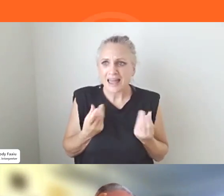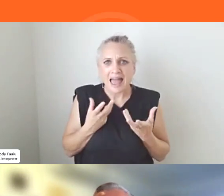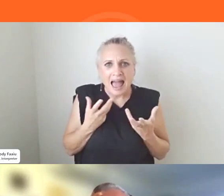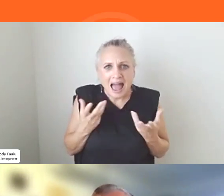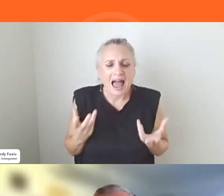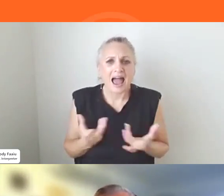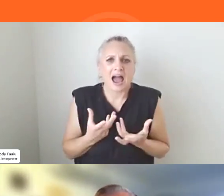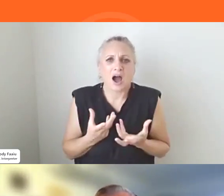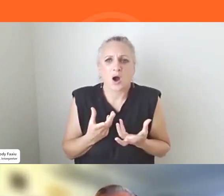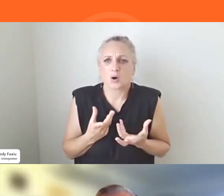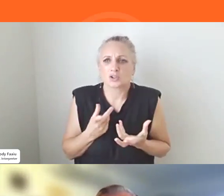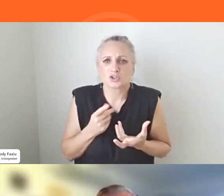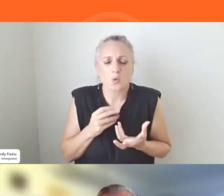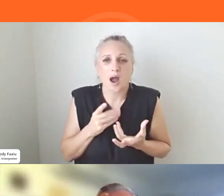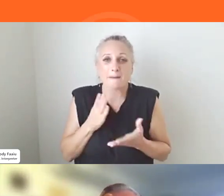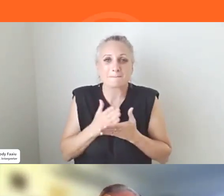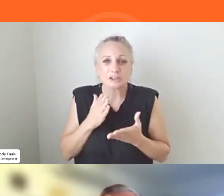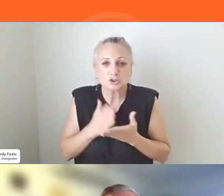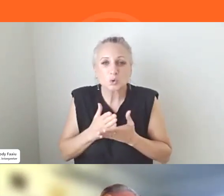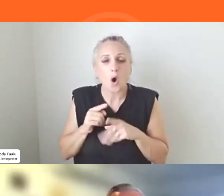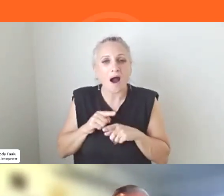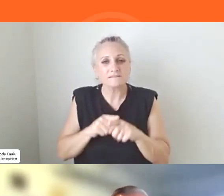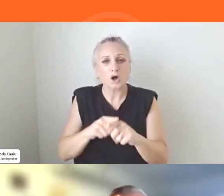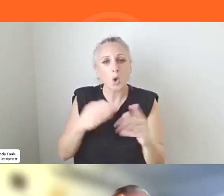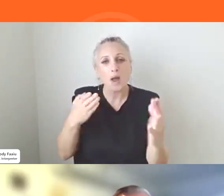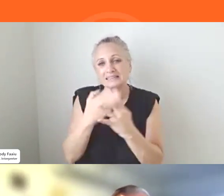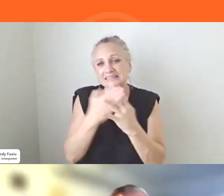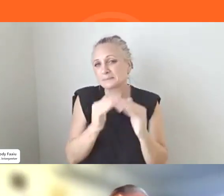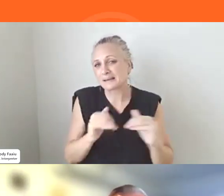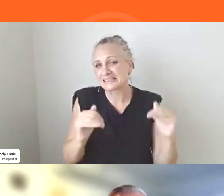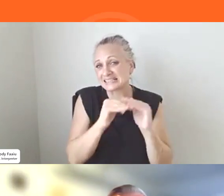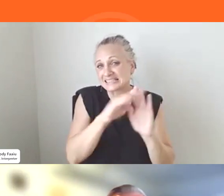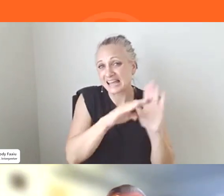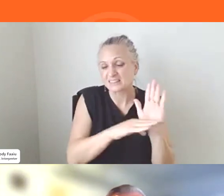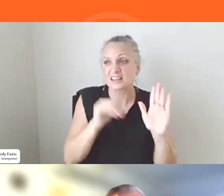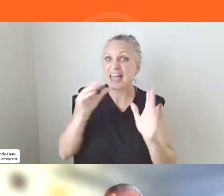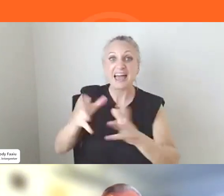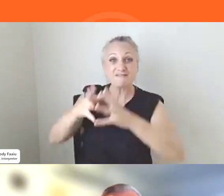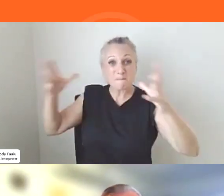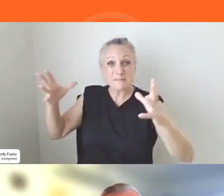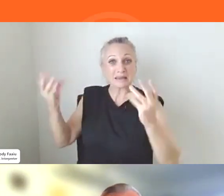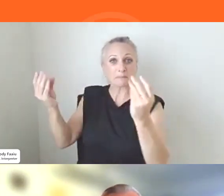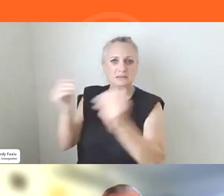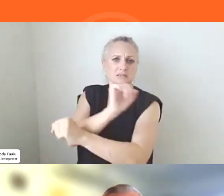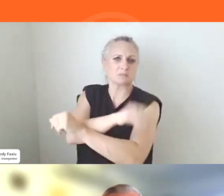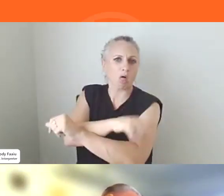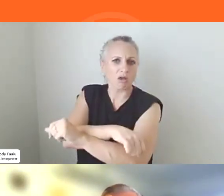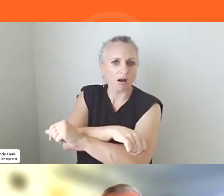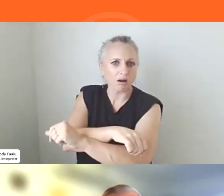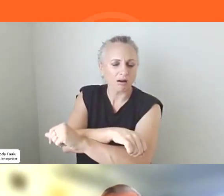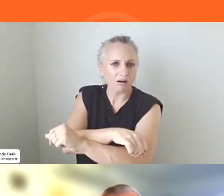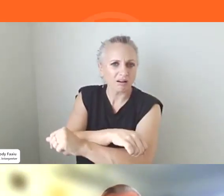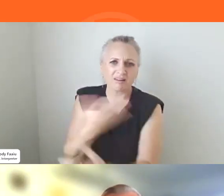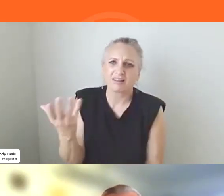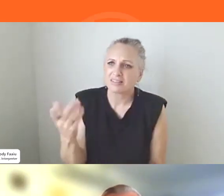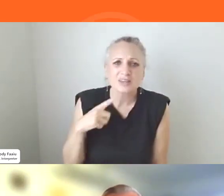kind of comply with the accessibility standards? And if a big business doesn't comply with those accessibility standards, what's the teeth? Are there